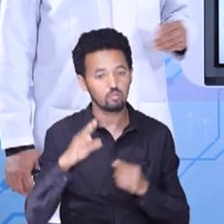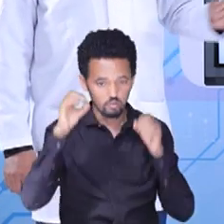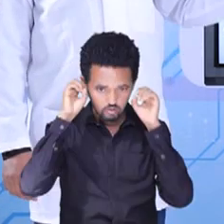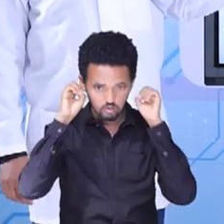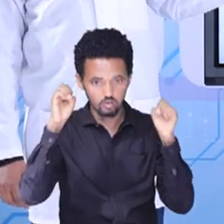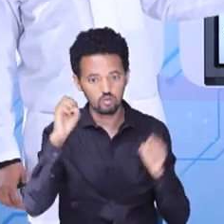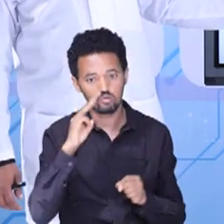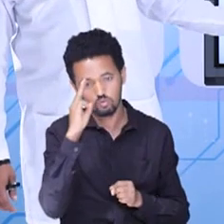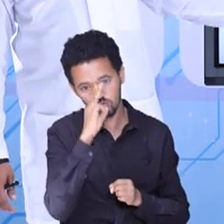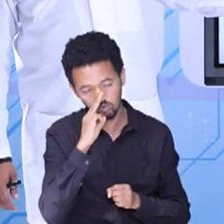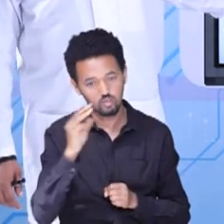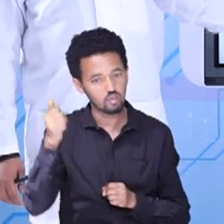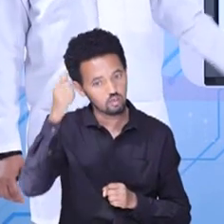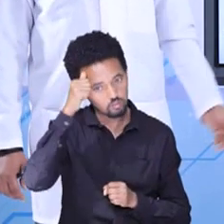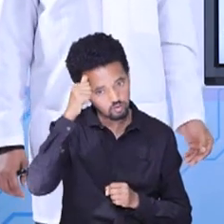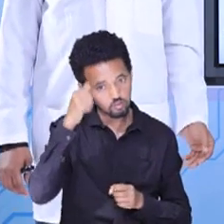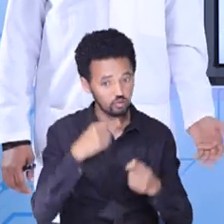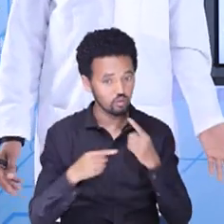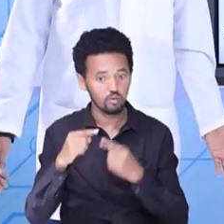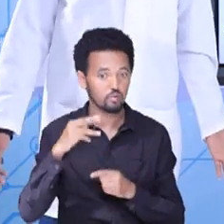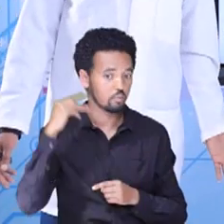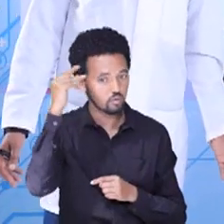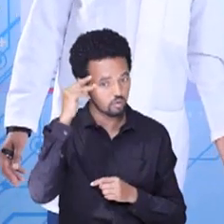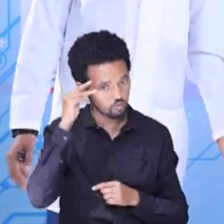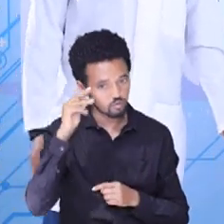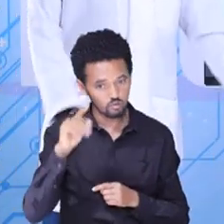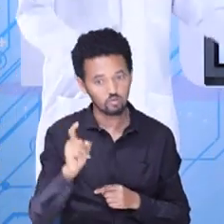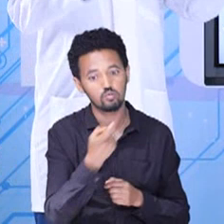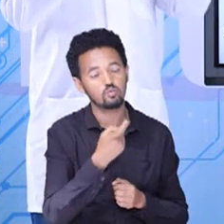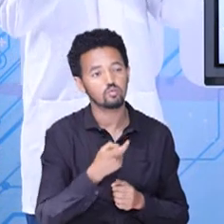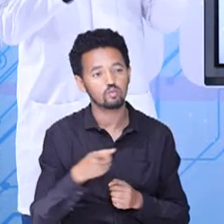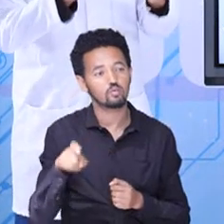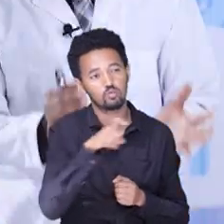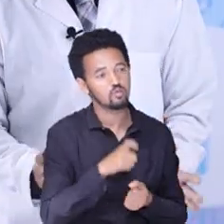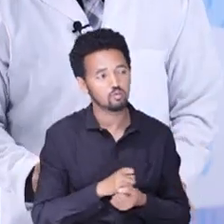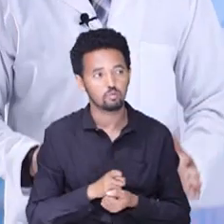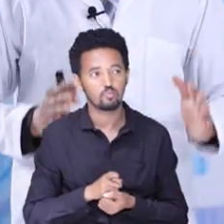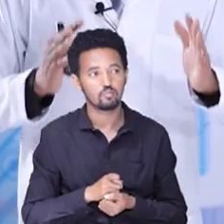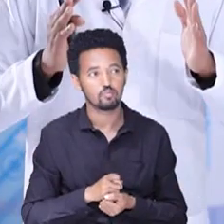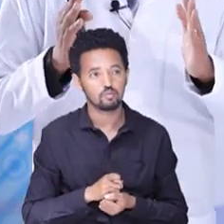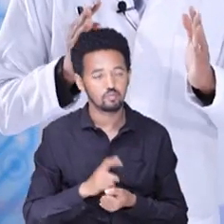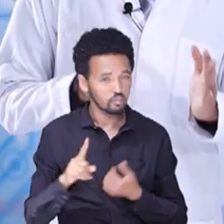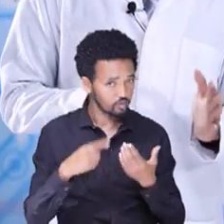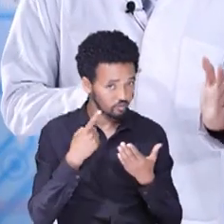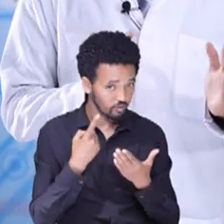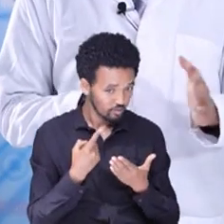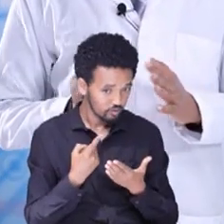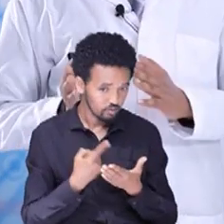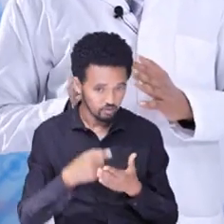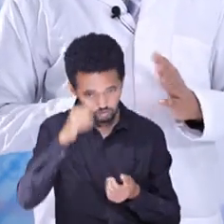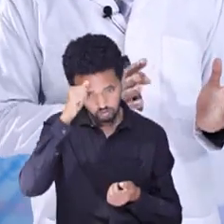Somalia. Ibrahim Igali became prime minister. Ibrahim Igali and Ali